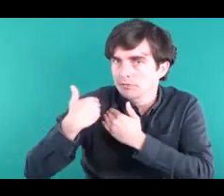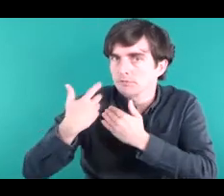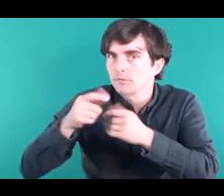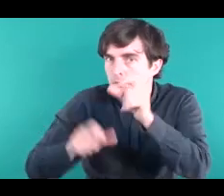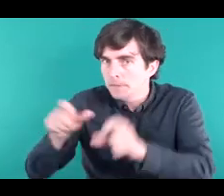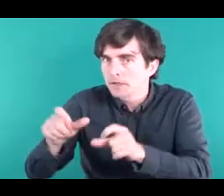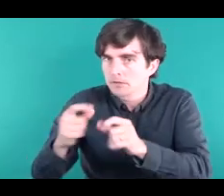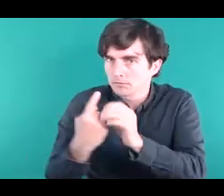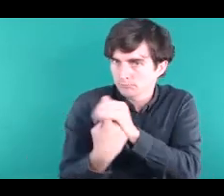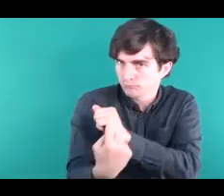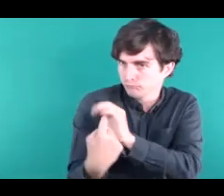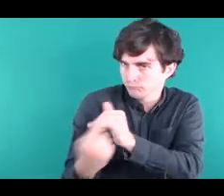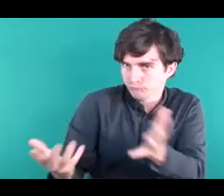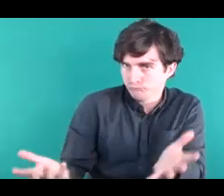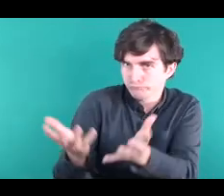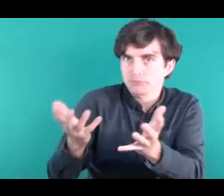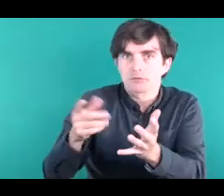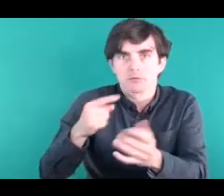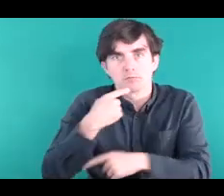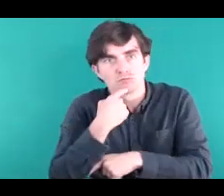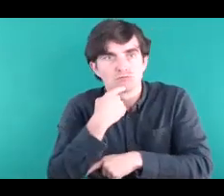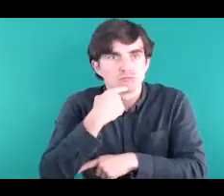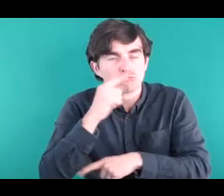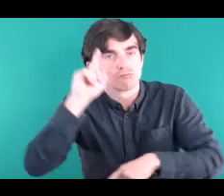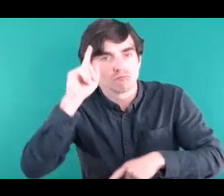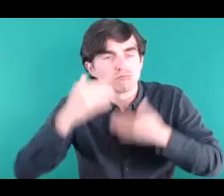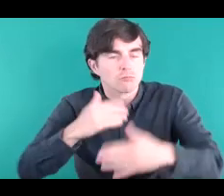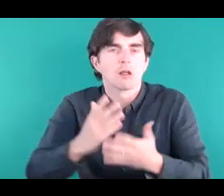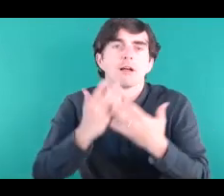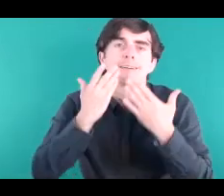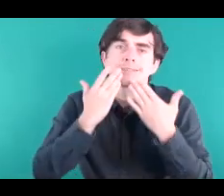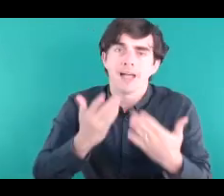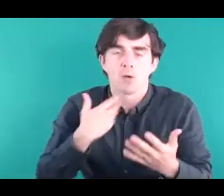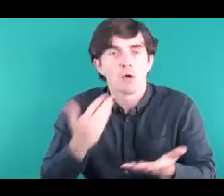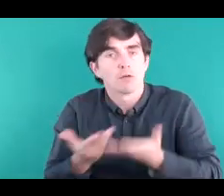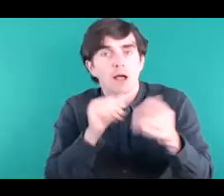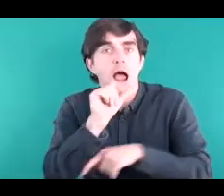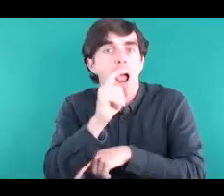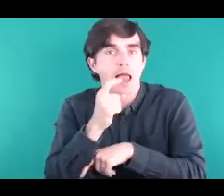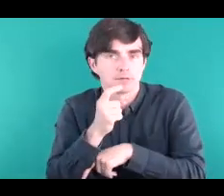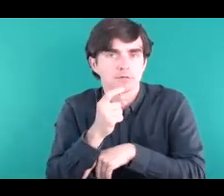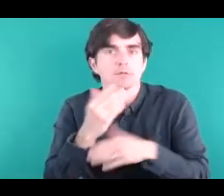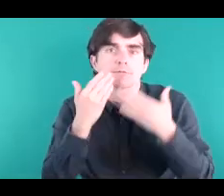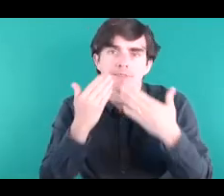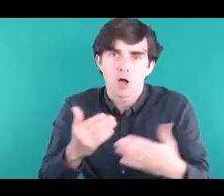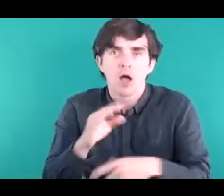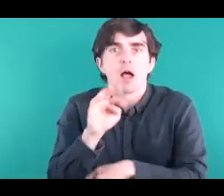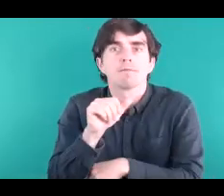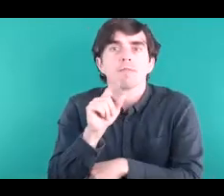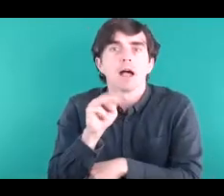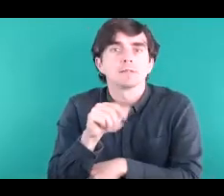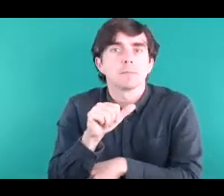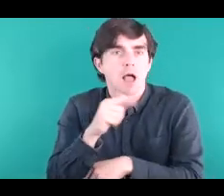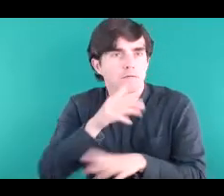that exist prior to COVID-19, how they have undermined part of the response, but also how